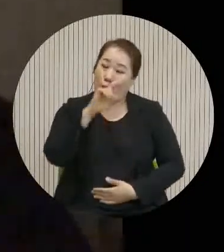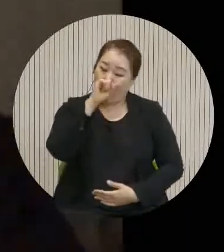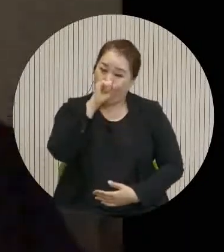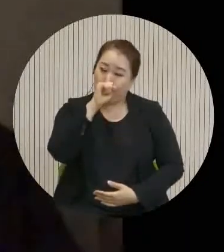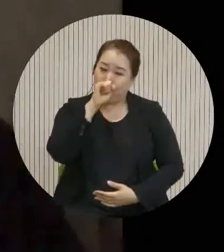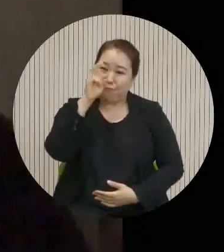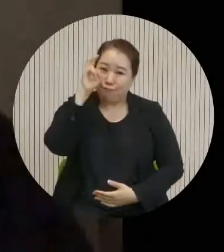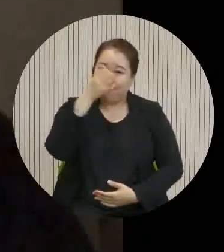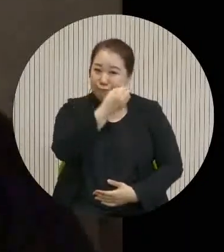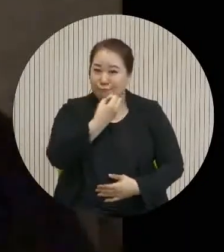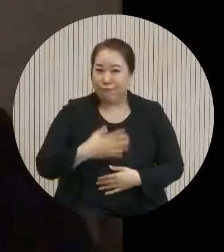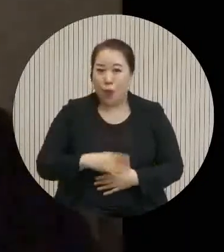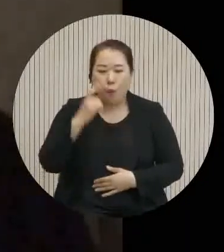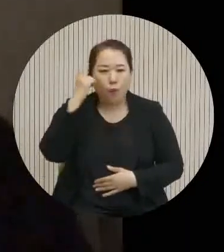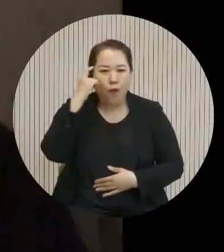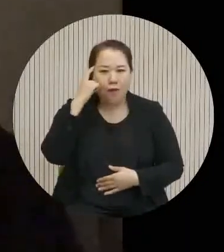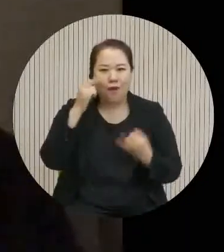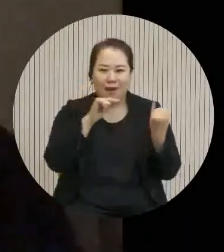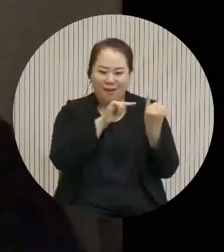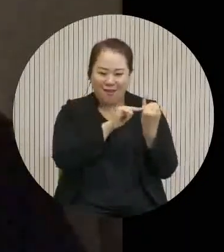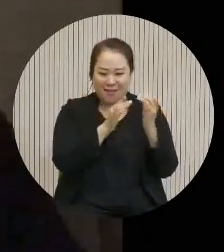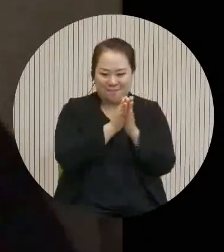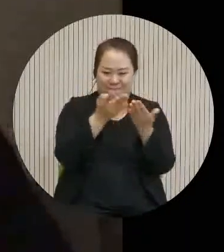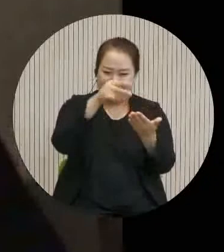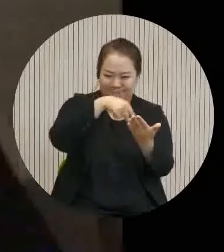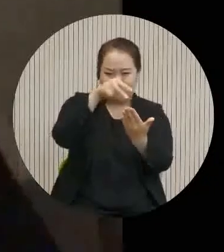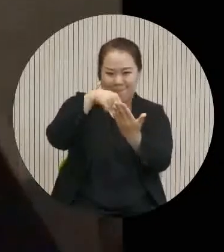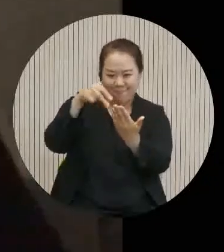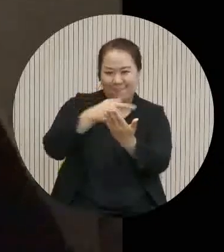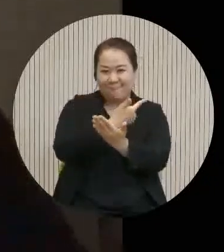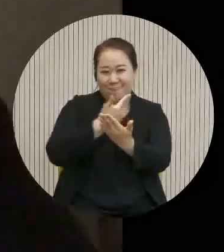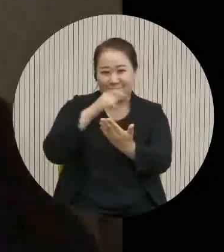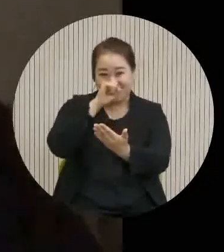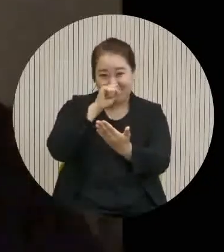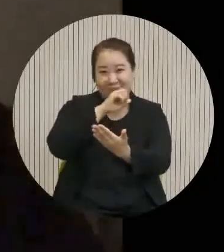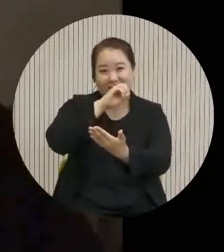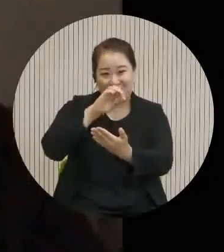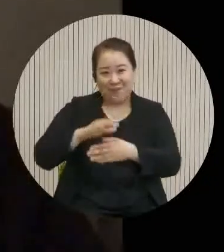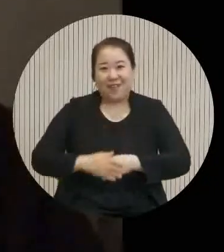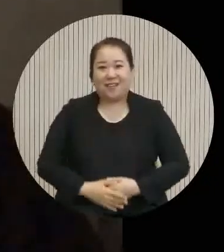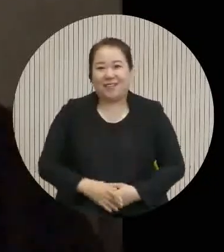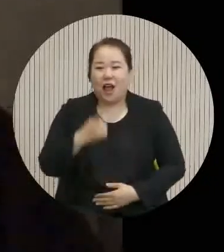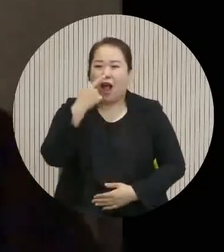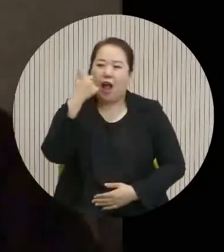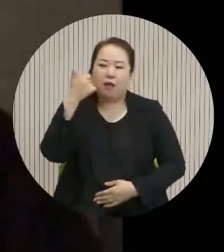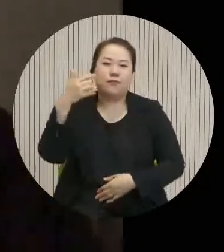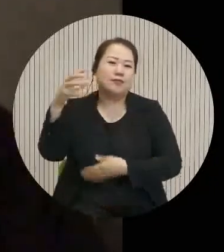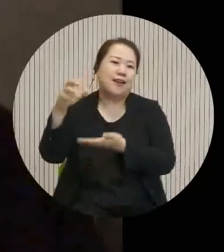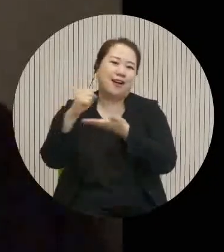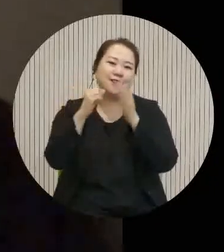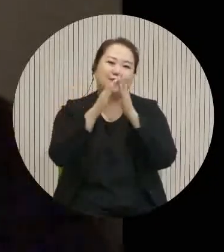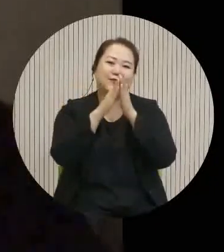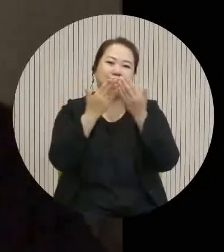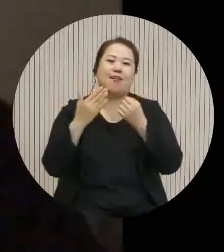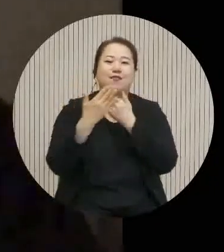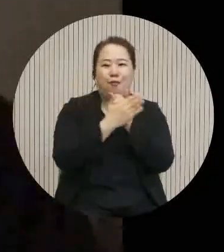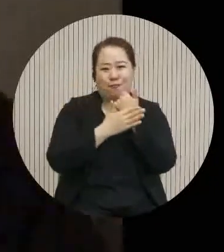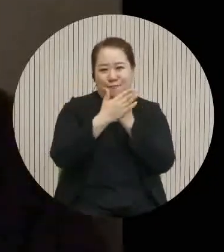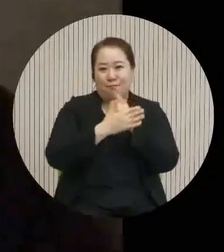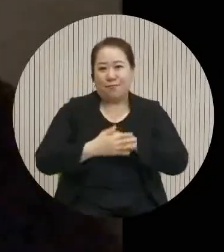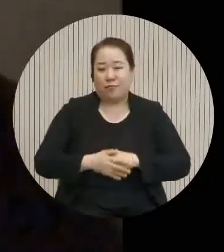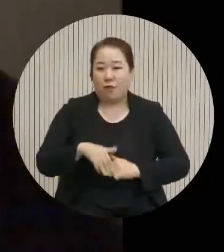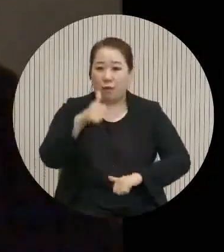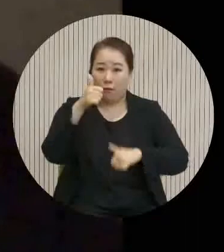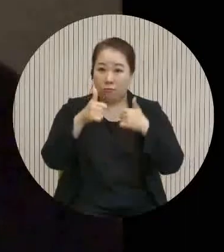books that Daddy brought home from all these libraries. She passed her exams easily because